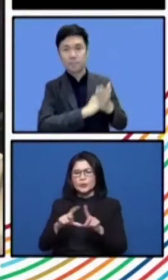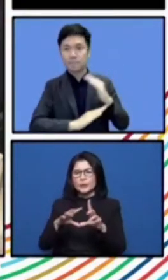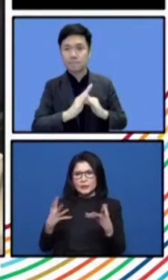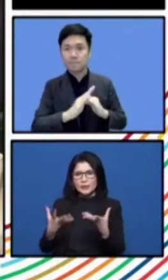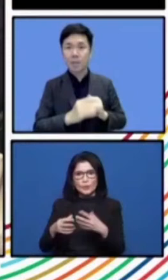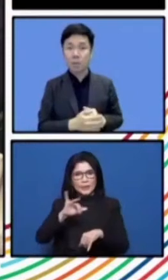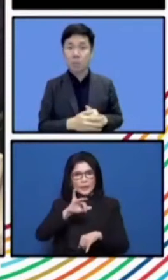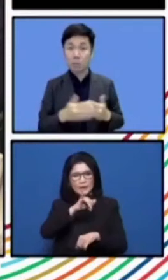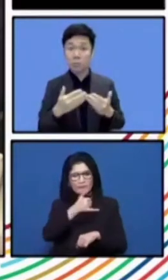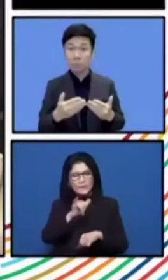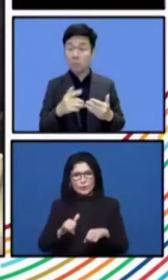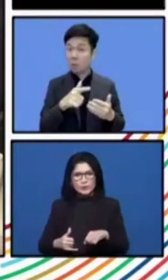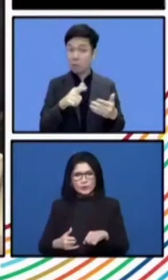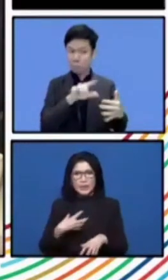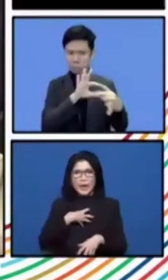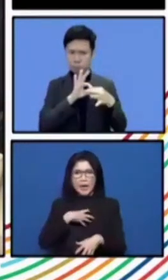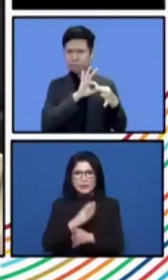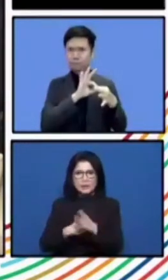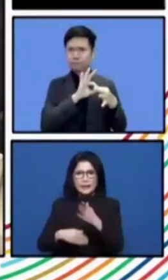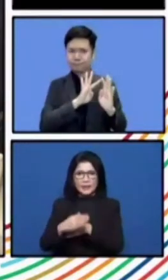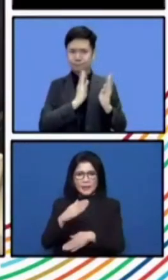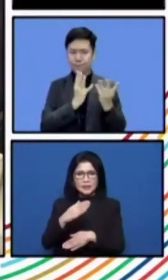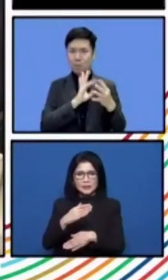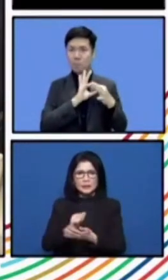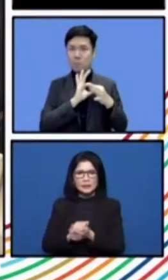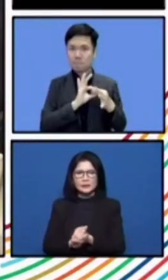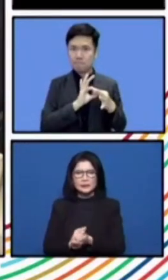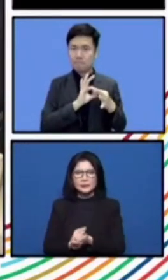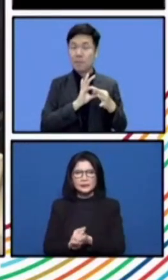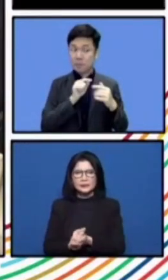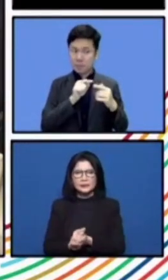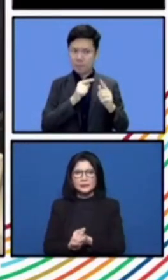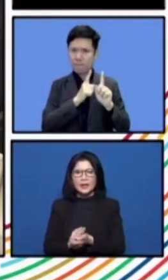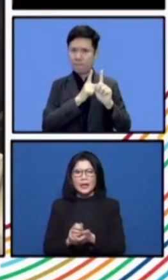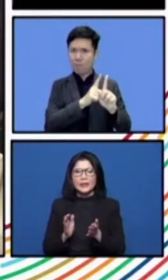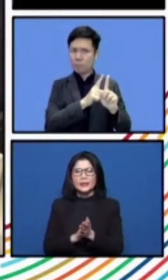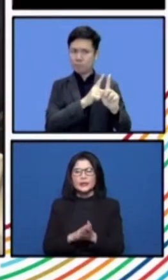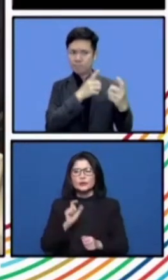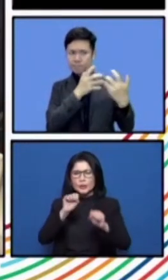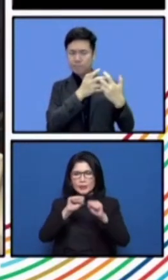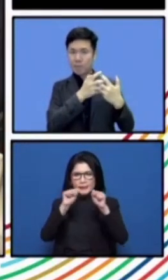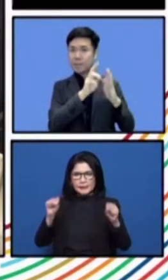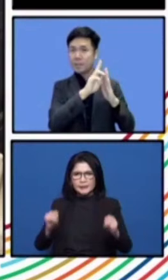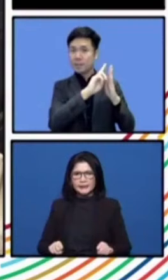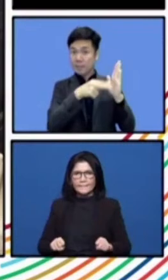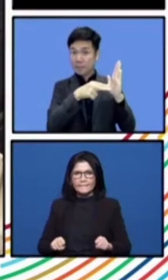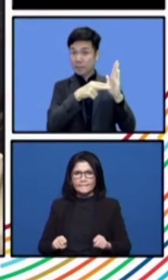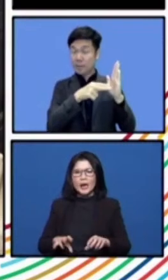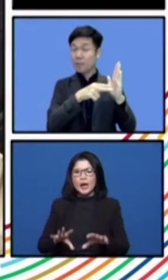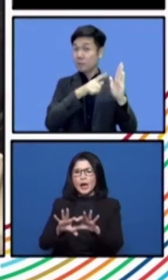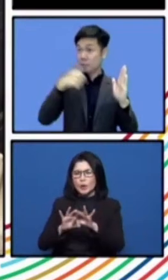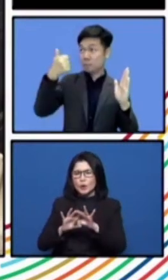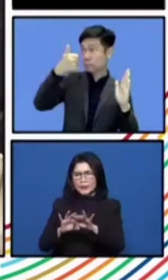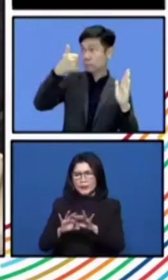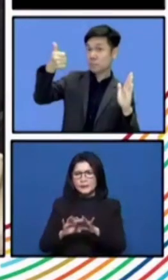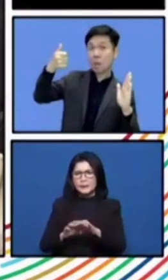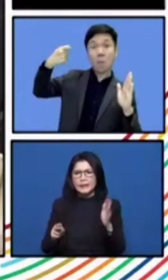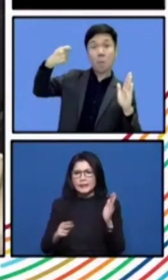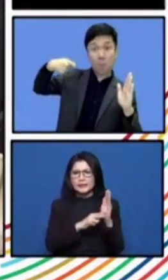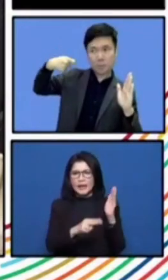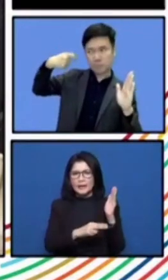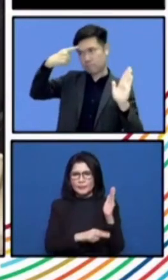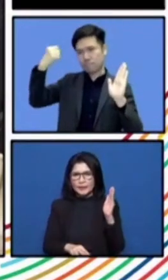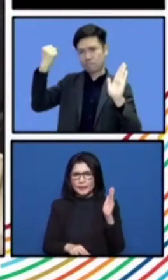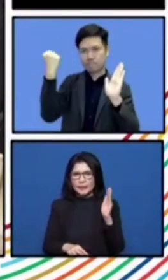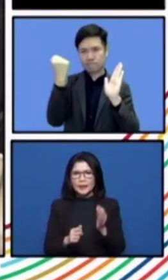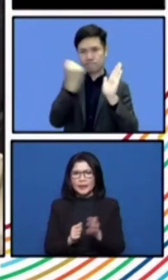mechanism stipulated by the crpd was revised with a presidential circular in 2021. in